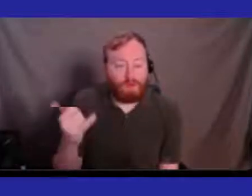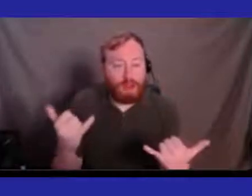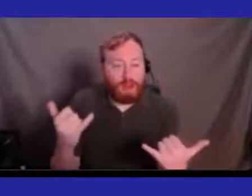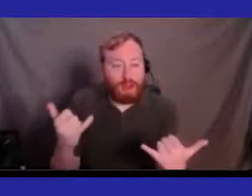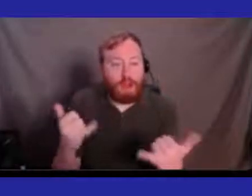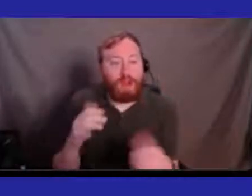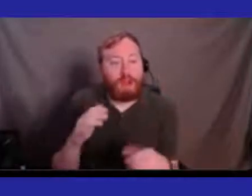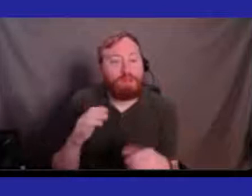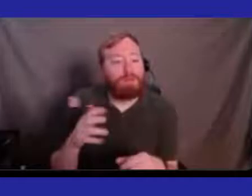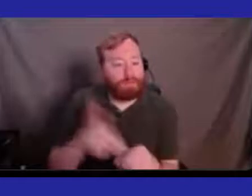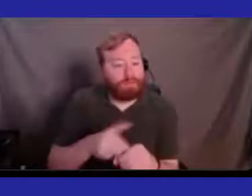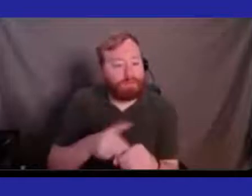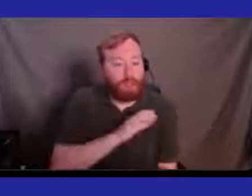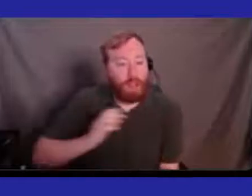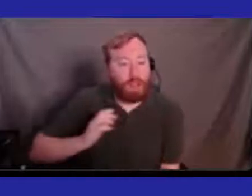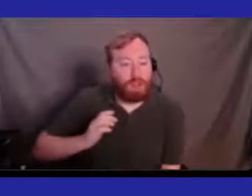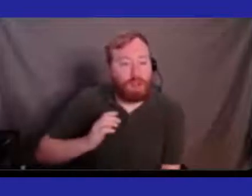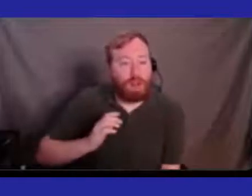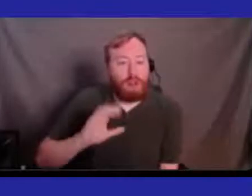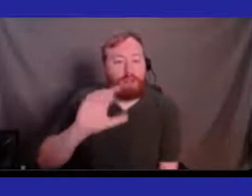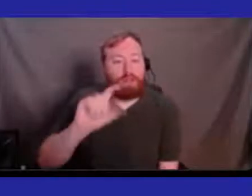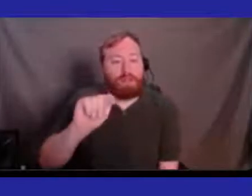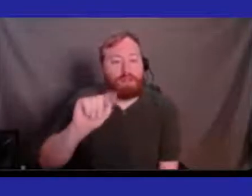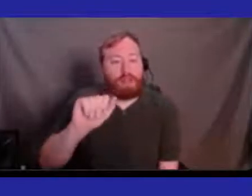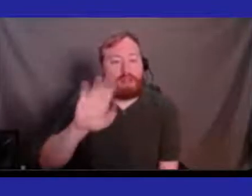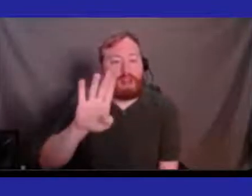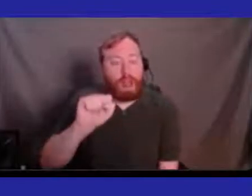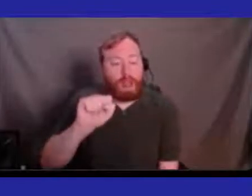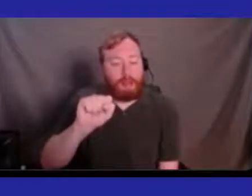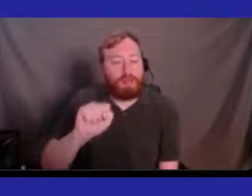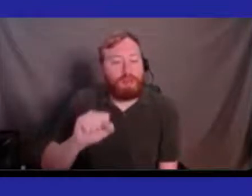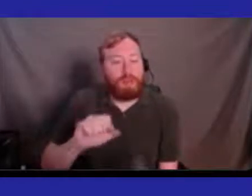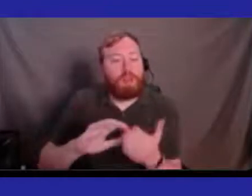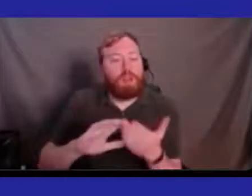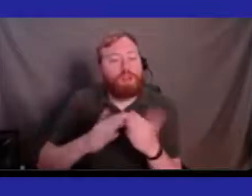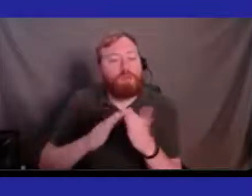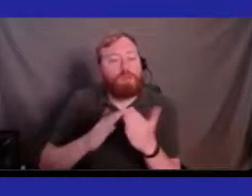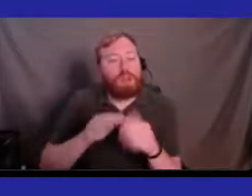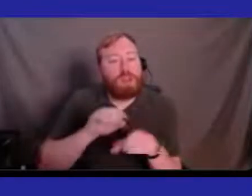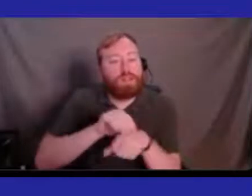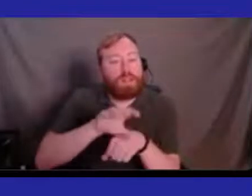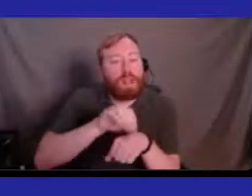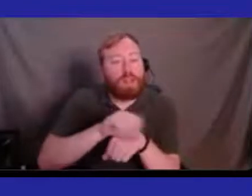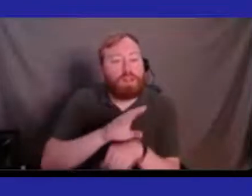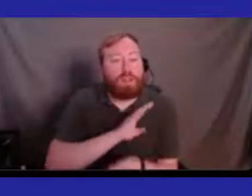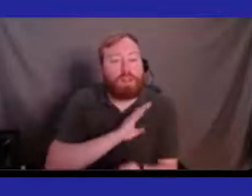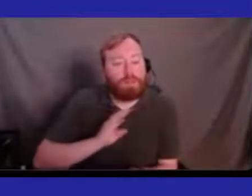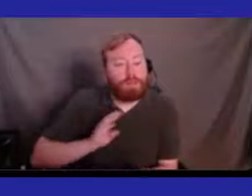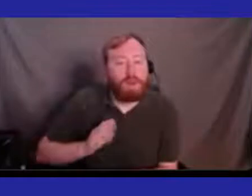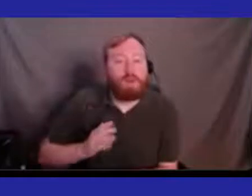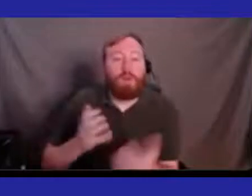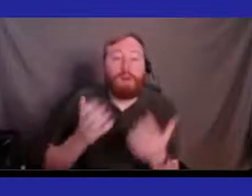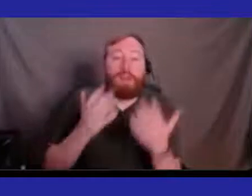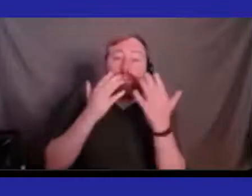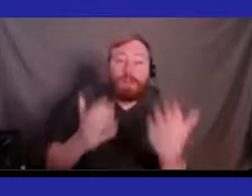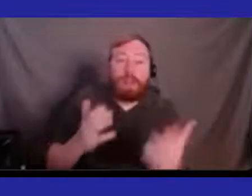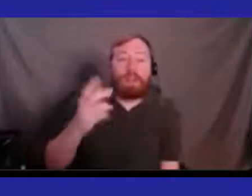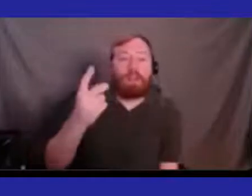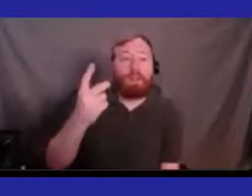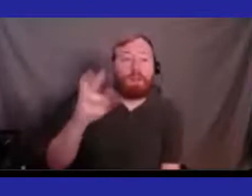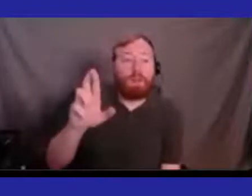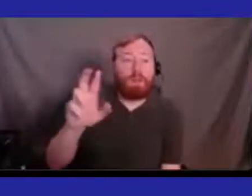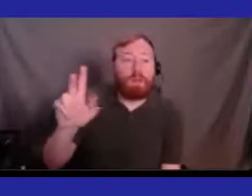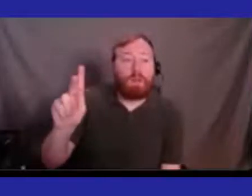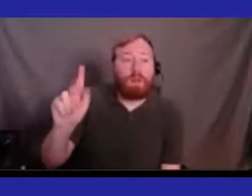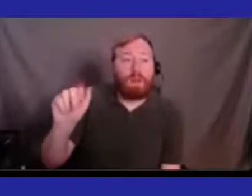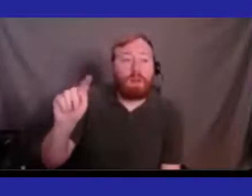which are Community Advisory Boards. First, I'd like to thank Dr. Katz, as well as Bob Nolan and the rest of the board for giving us